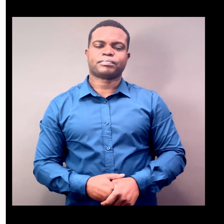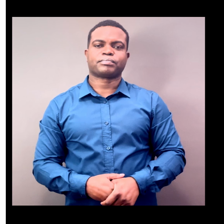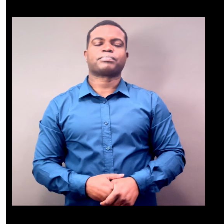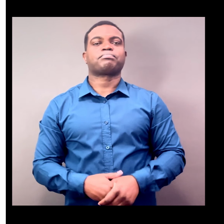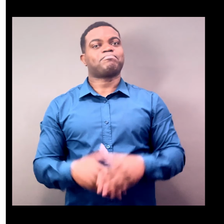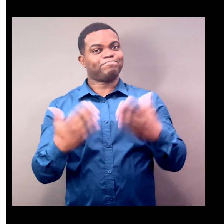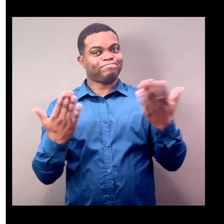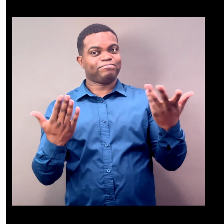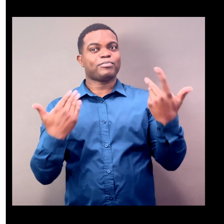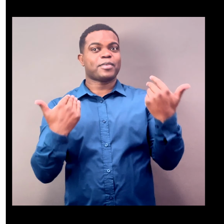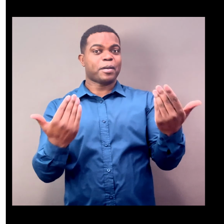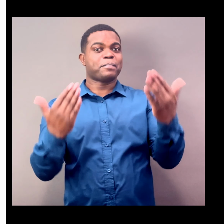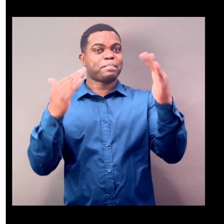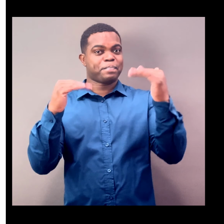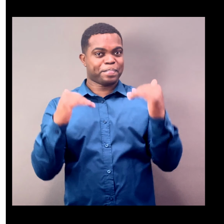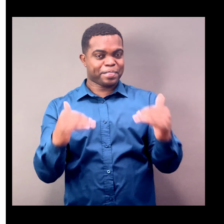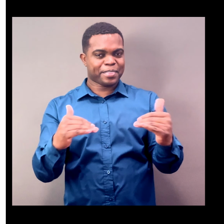right?